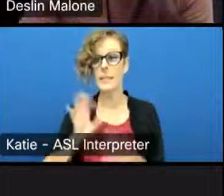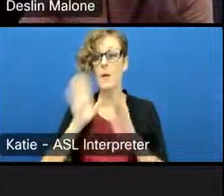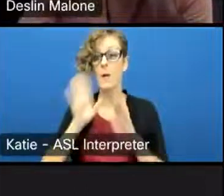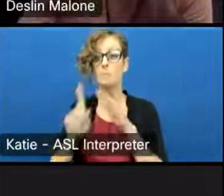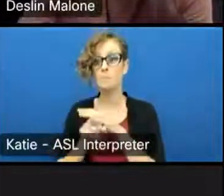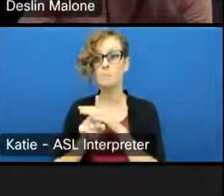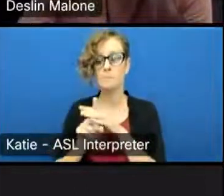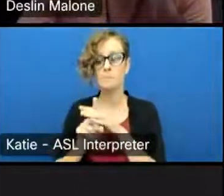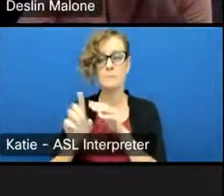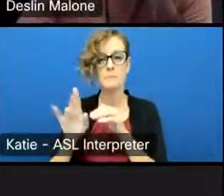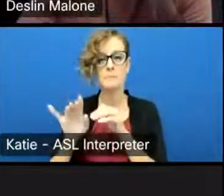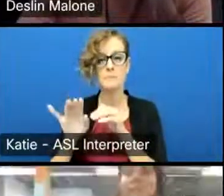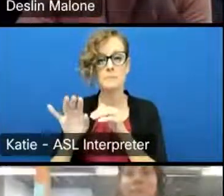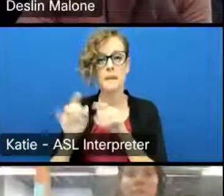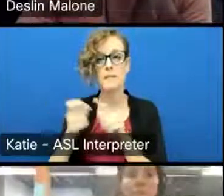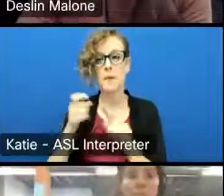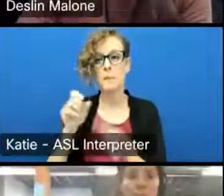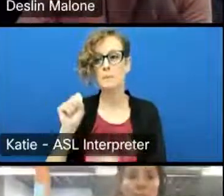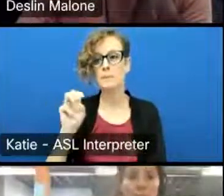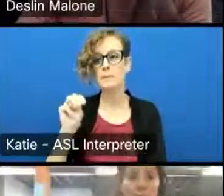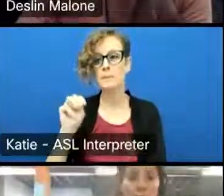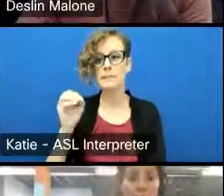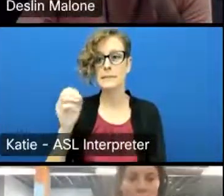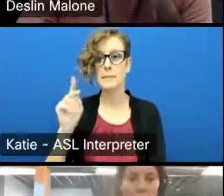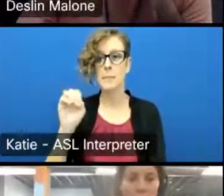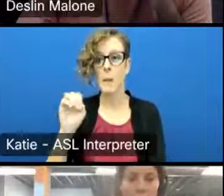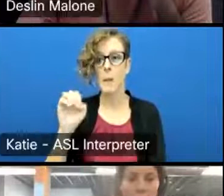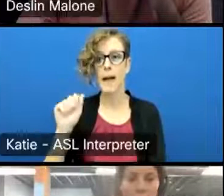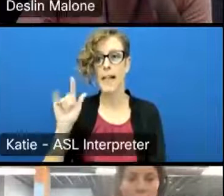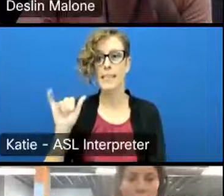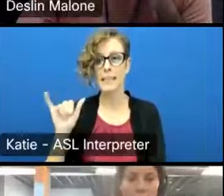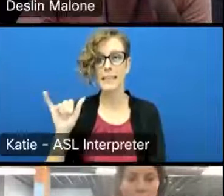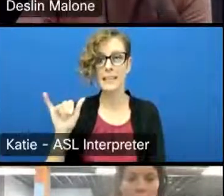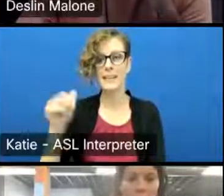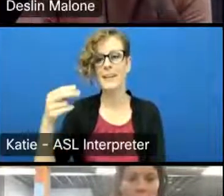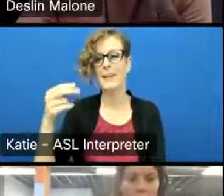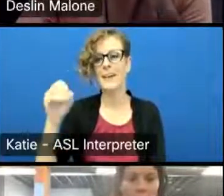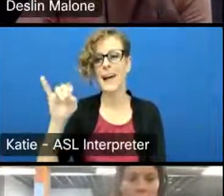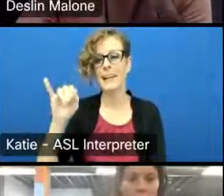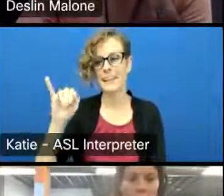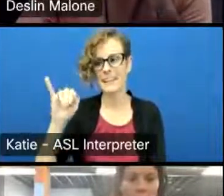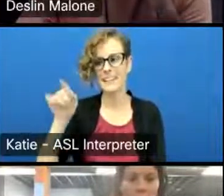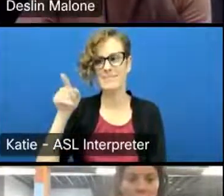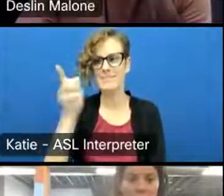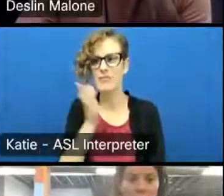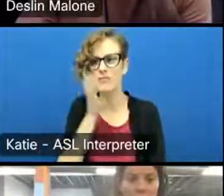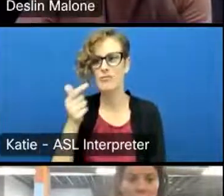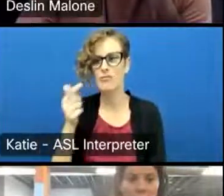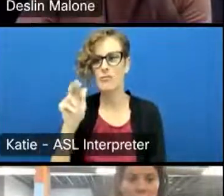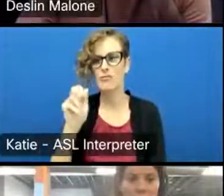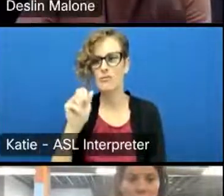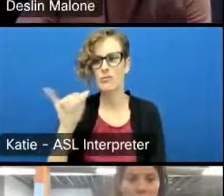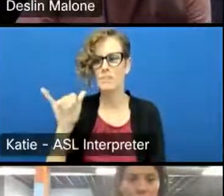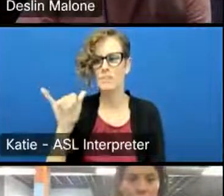reporting from Smoke Alley up there, Heidi Dilly out of the Grass Valley office. I was going to do a little mosquito